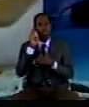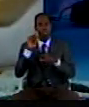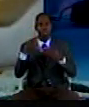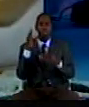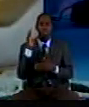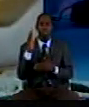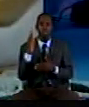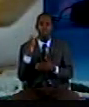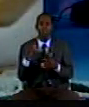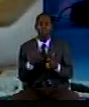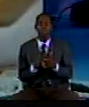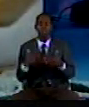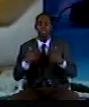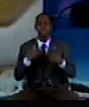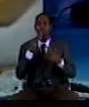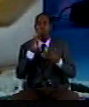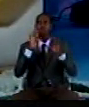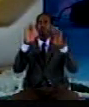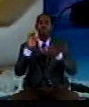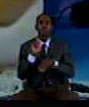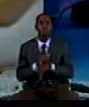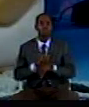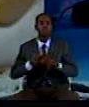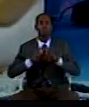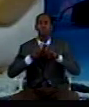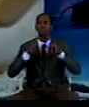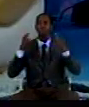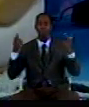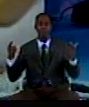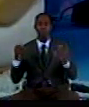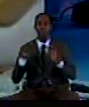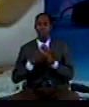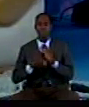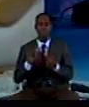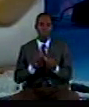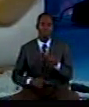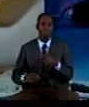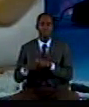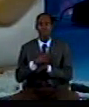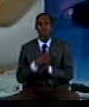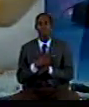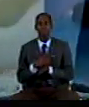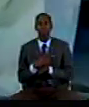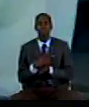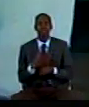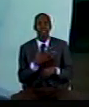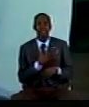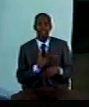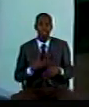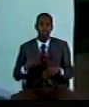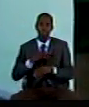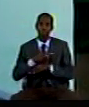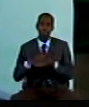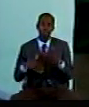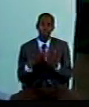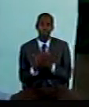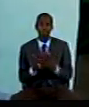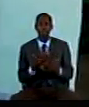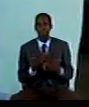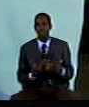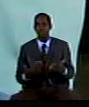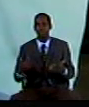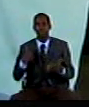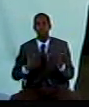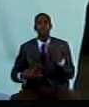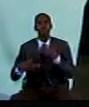gallows every day. It has been harvest of souls every day. And all this, we are returning glory